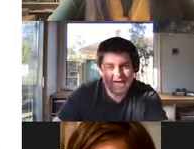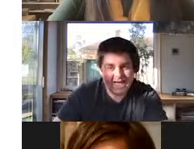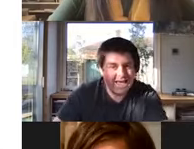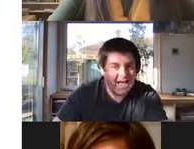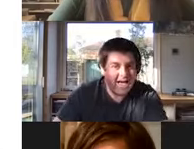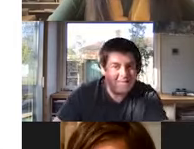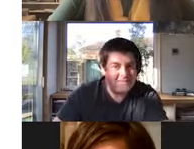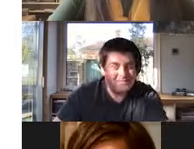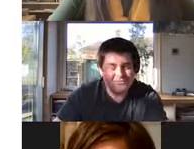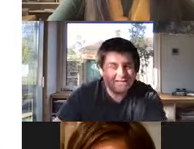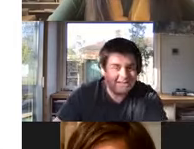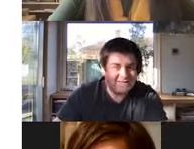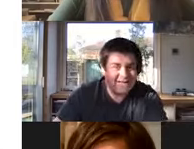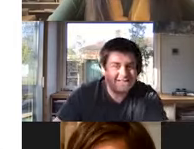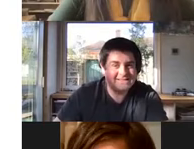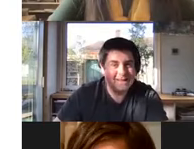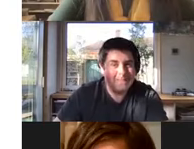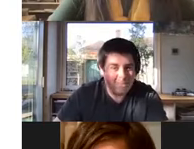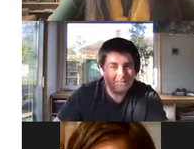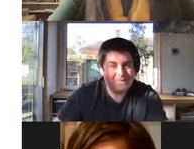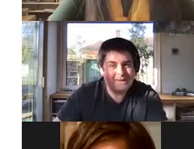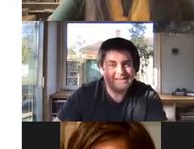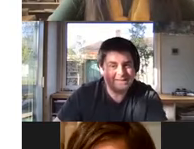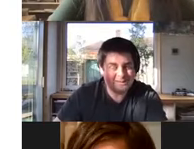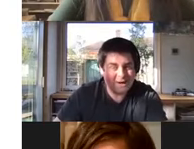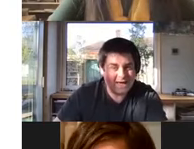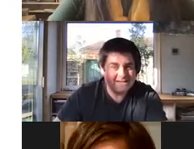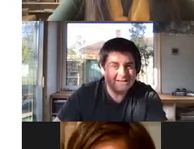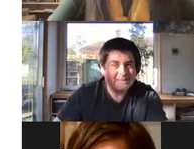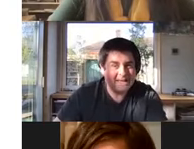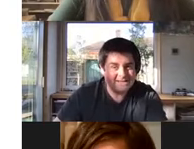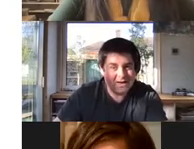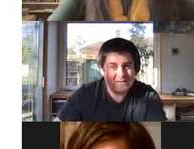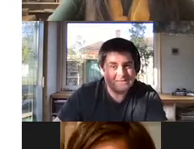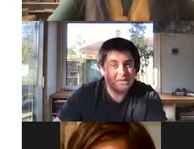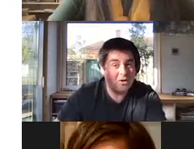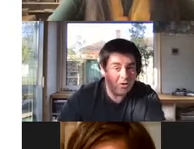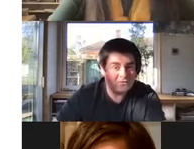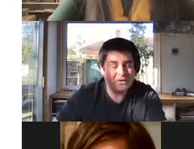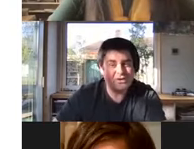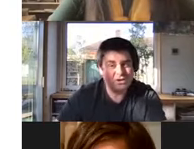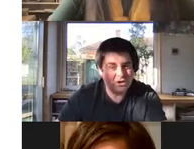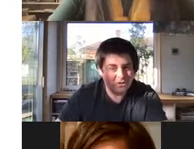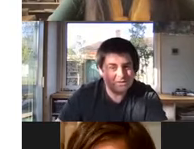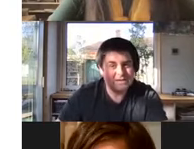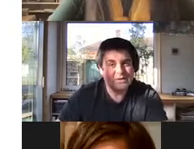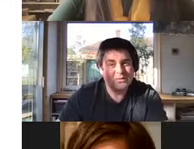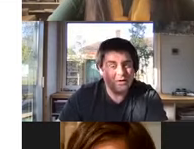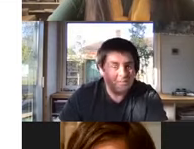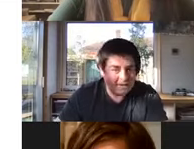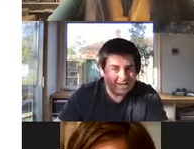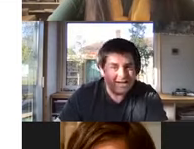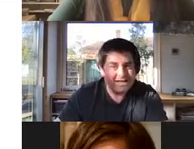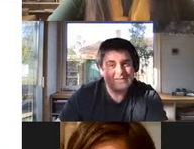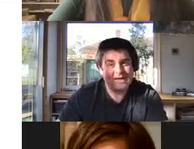UK, recent events might be displayed in terms that are often used when